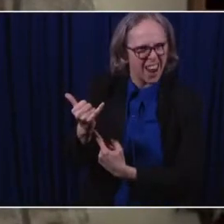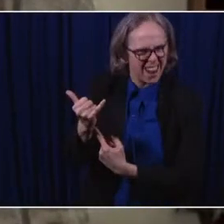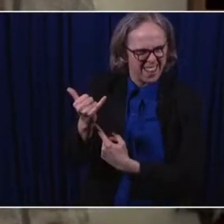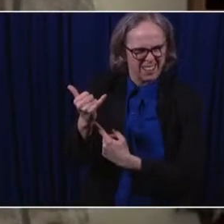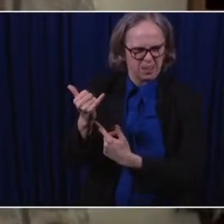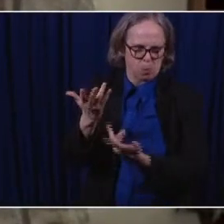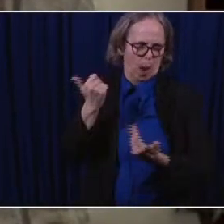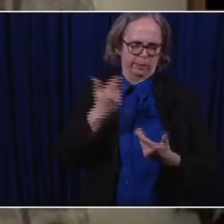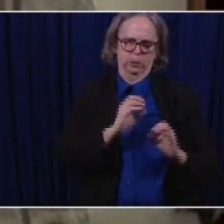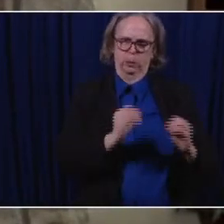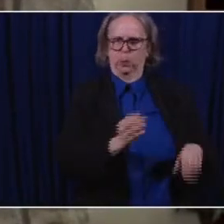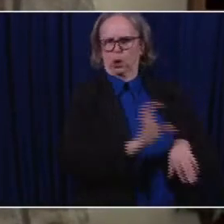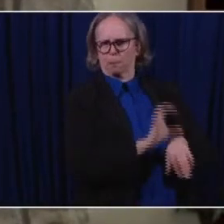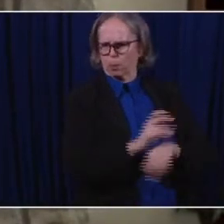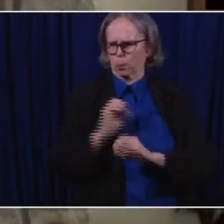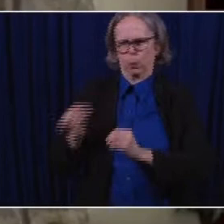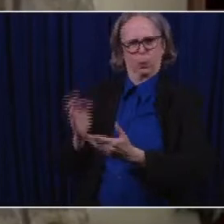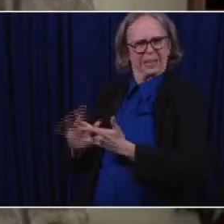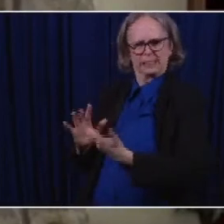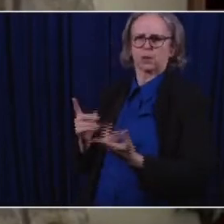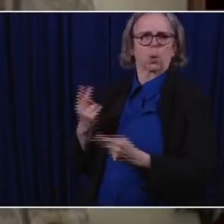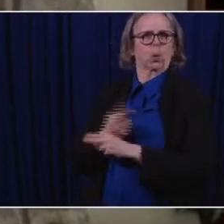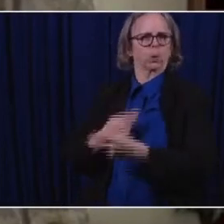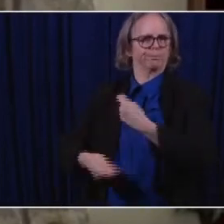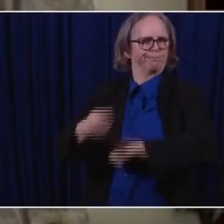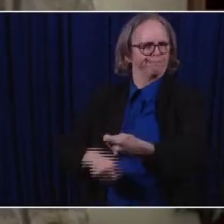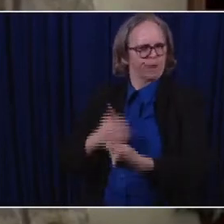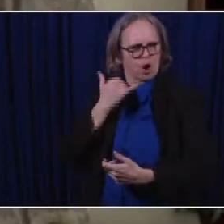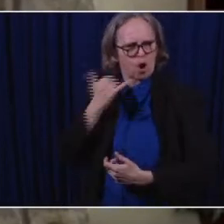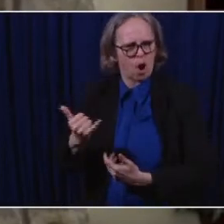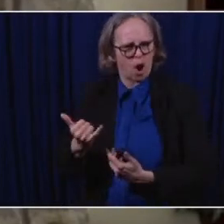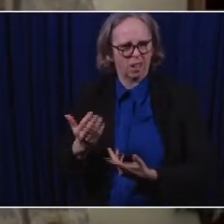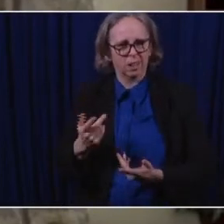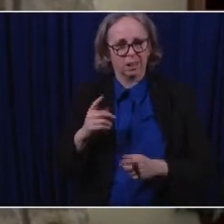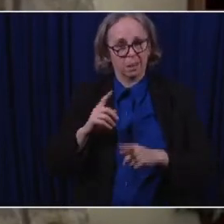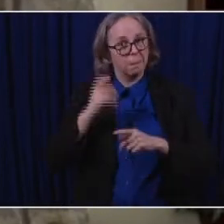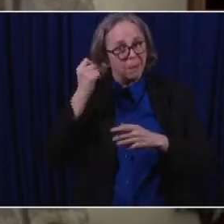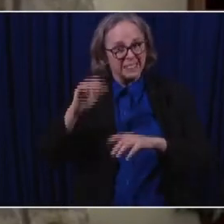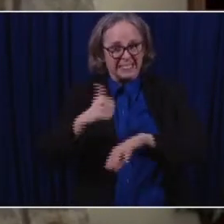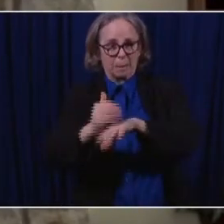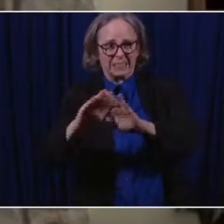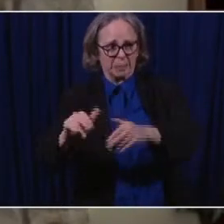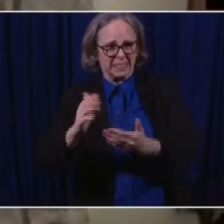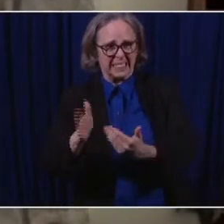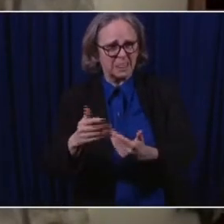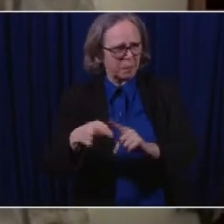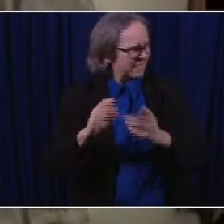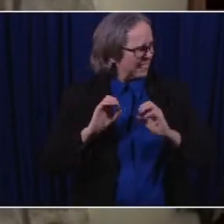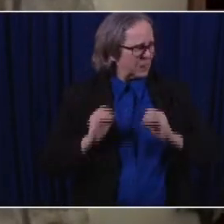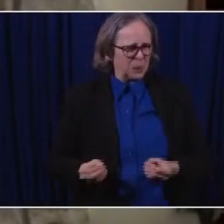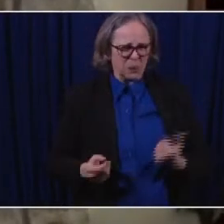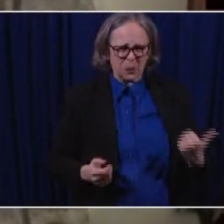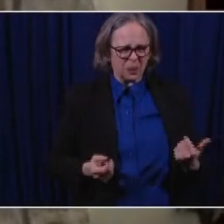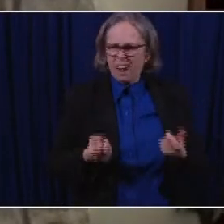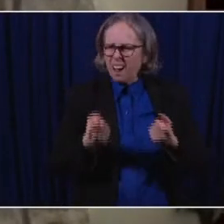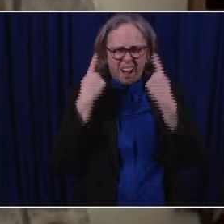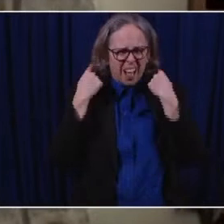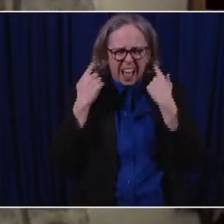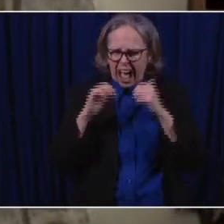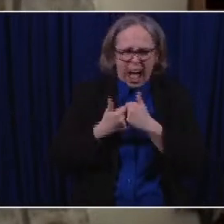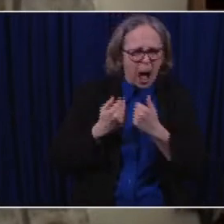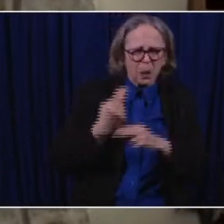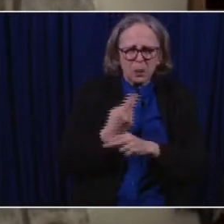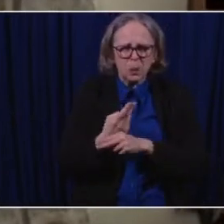efficient for everyone, but if you don't have a computer, you don't use a computer, we want to make sure that you have other avenues as